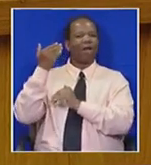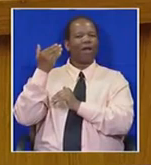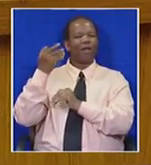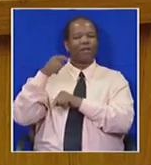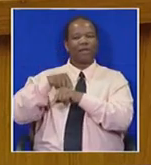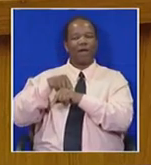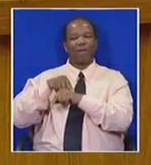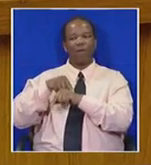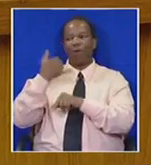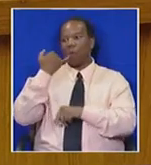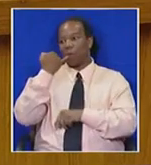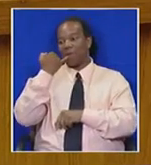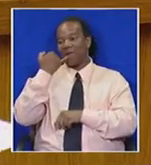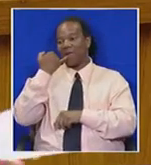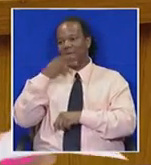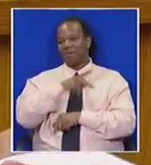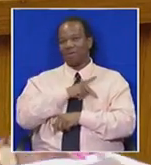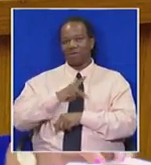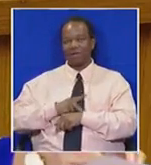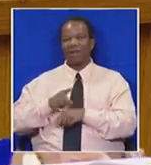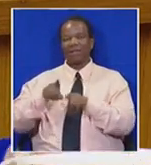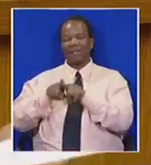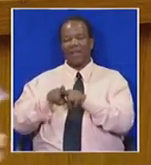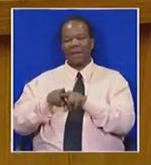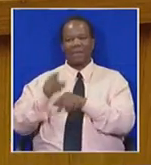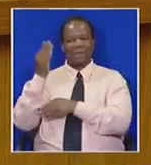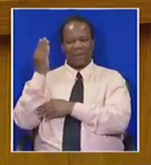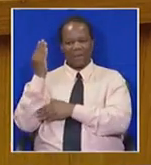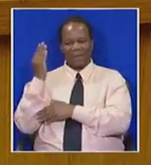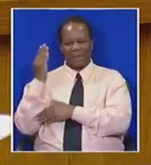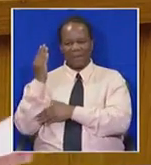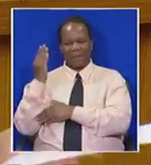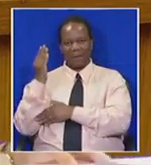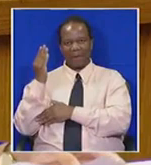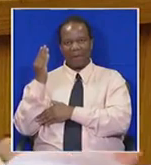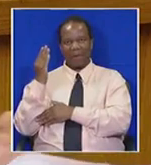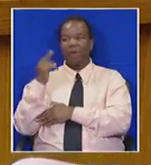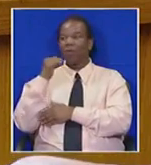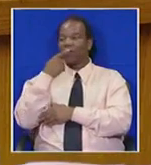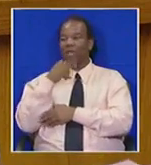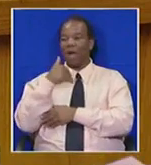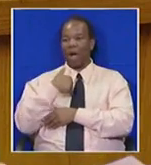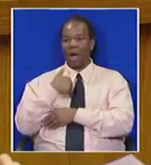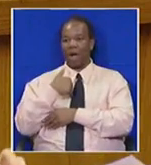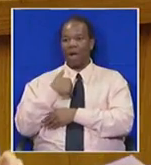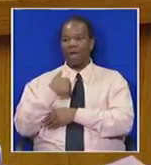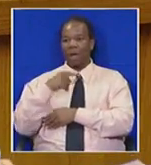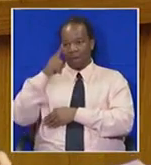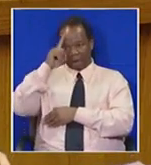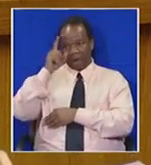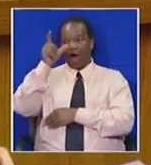Mbeki stood here and gave his seminal speech on I'm an African. It